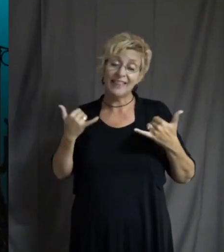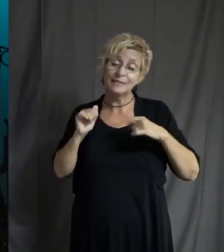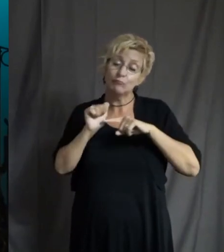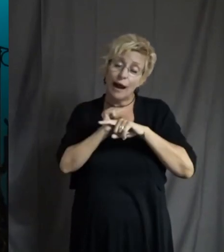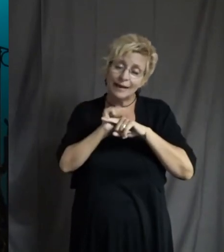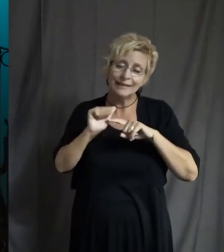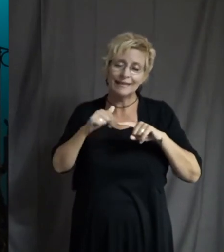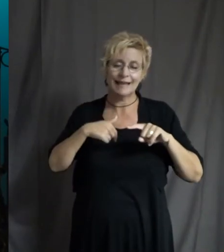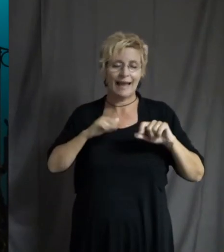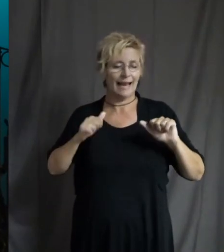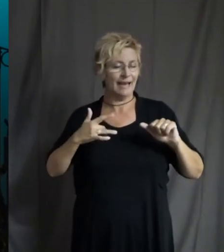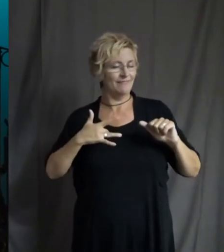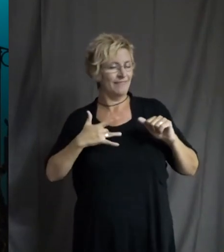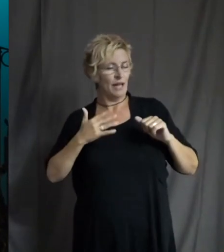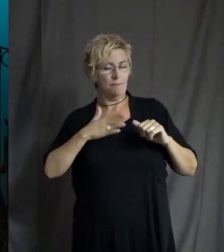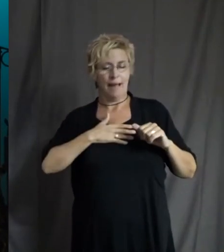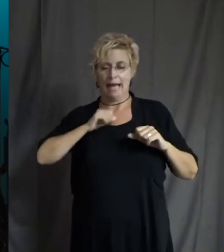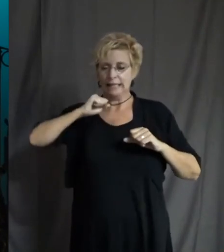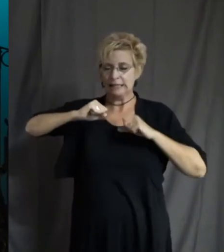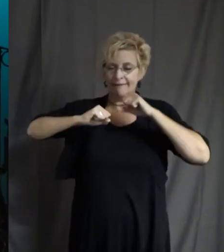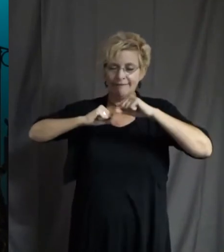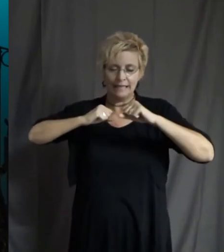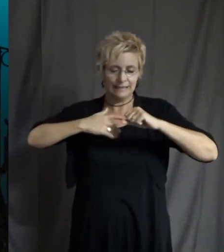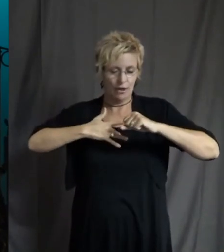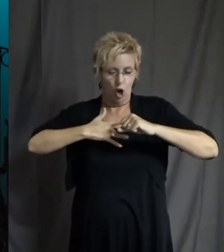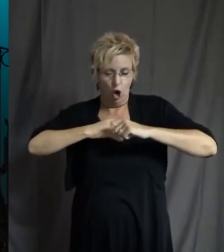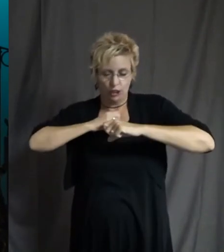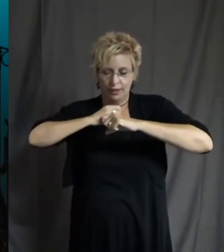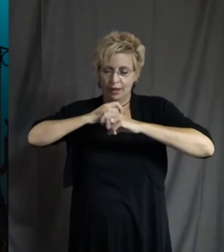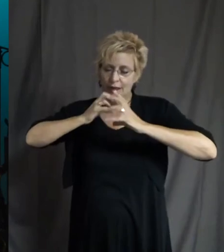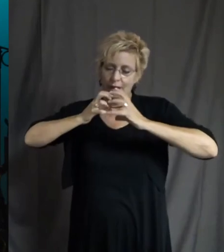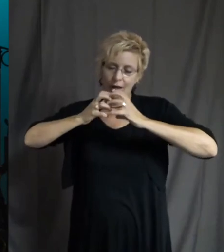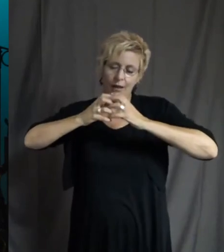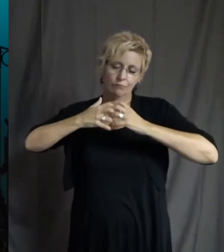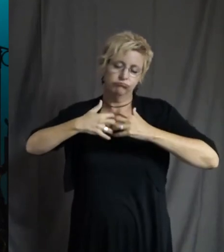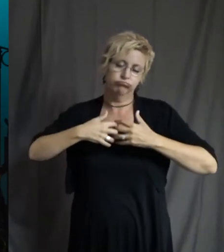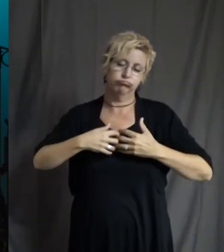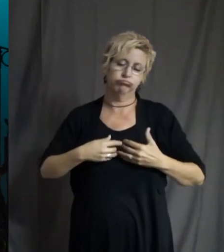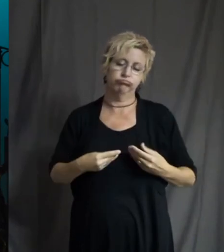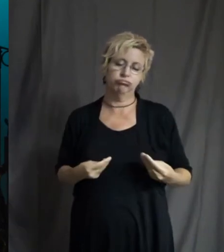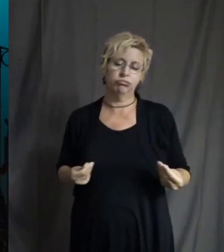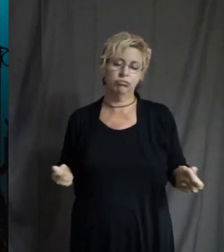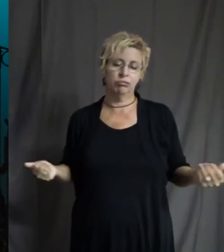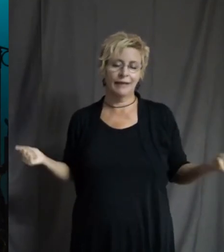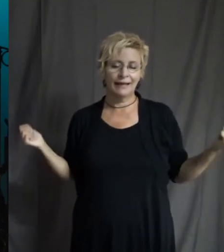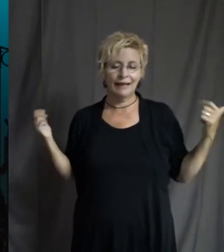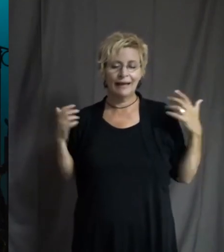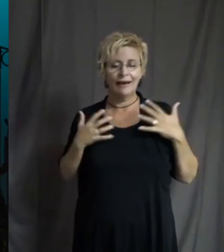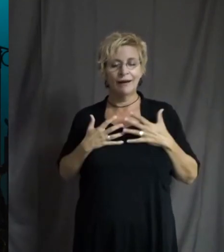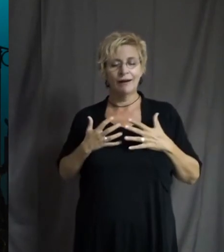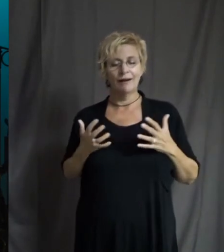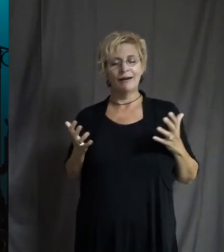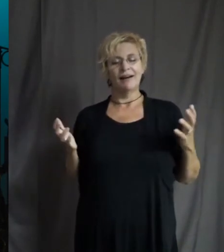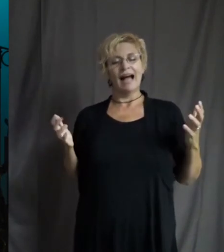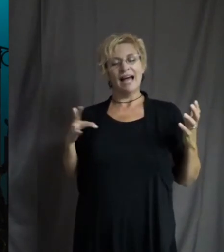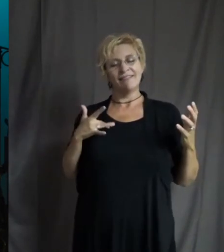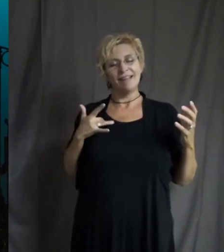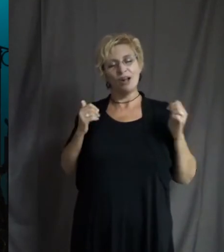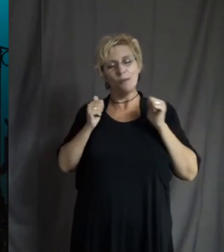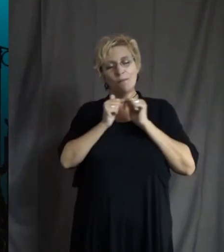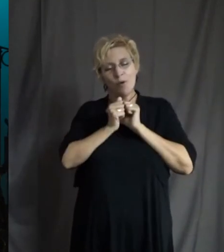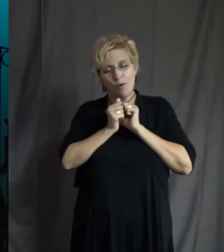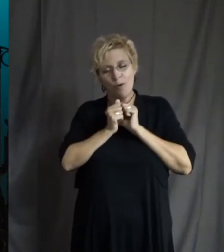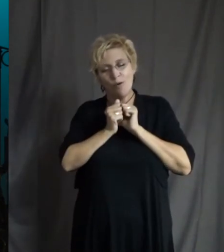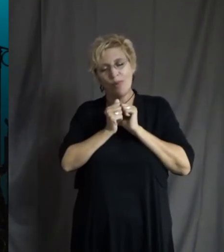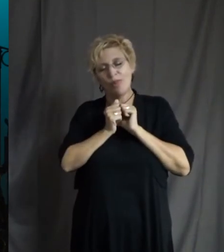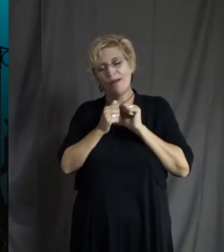are. As I do this practice, I feel any defenses around the heart begin to crumble and to fade,